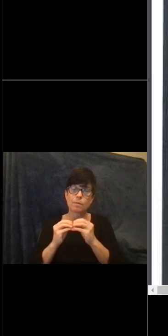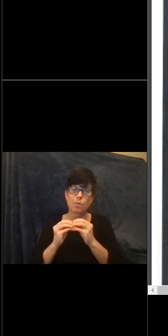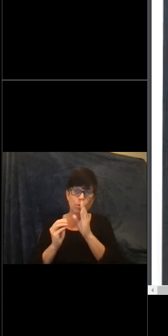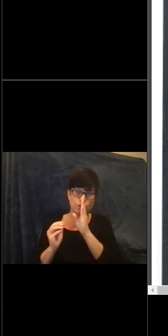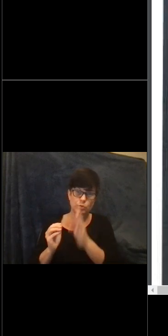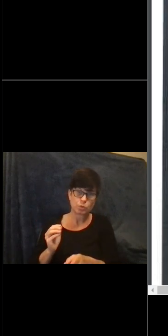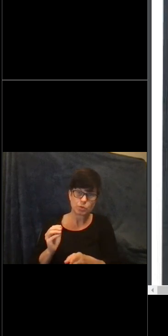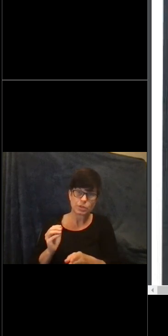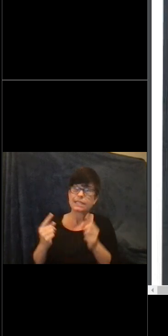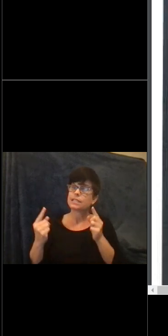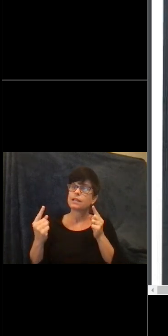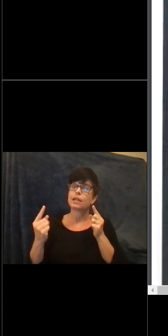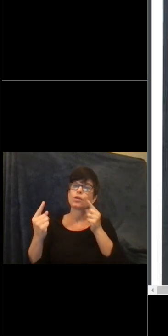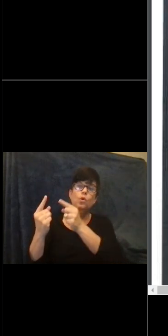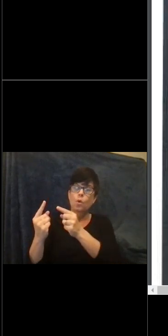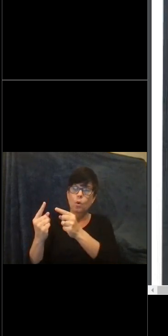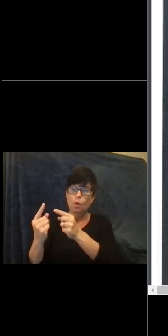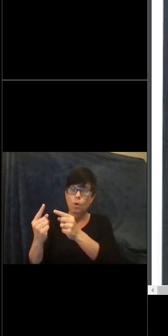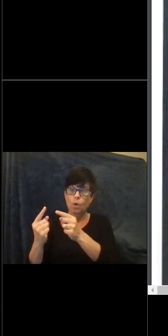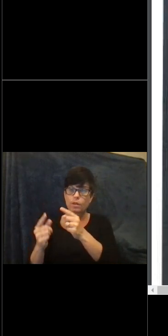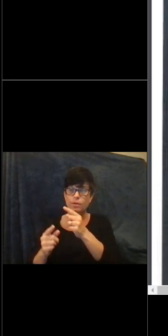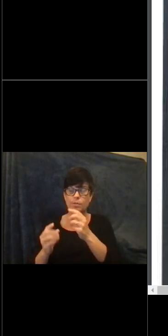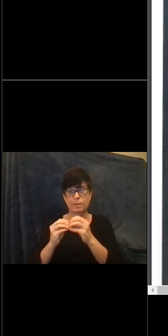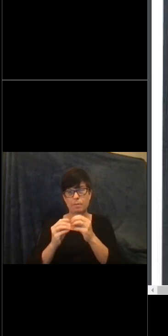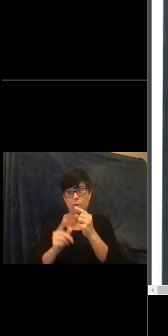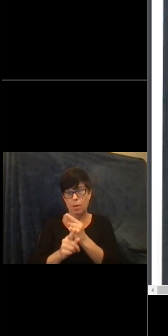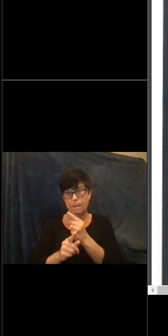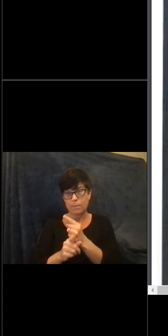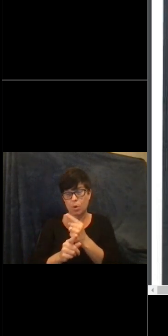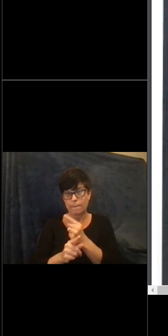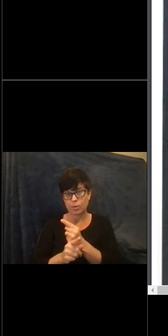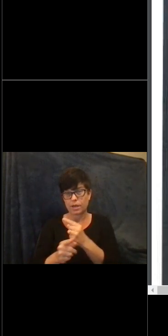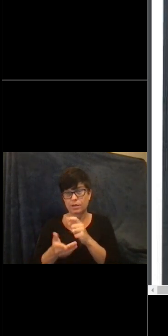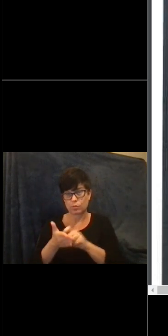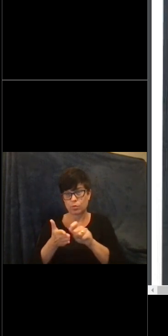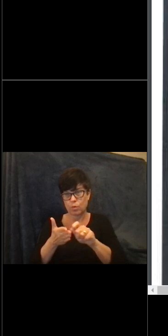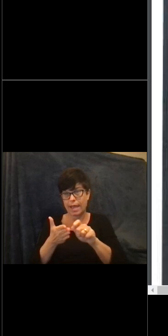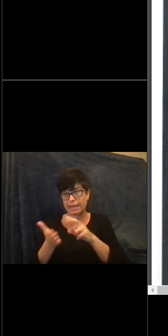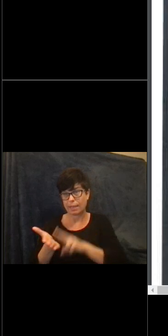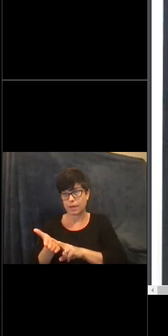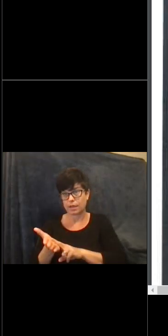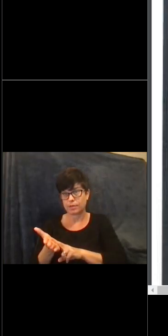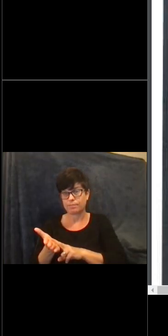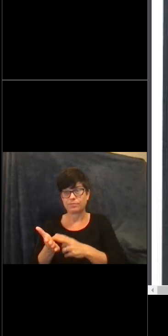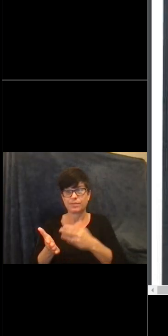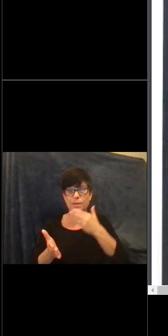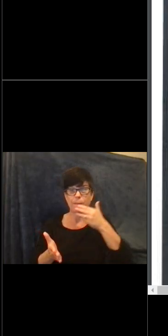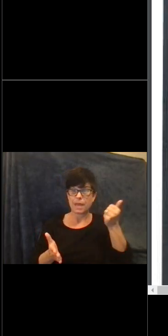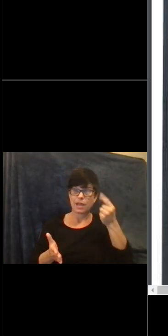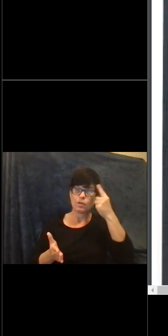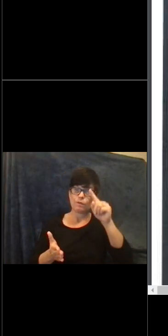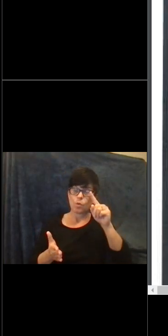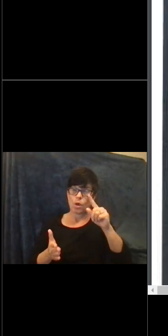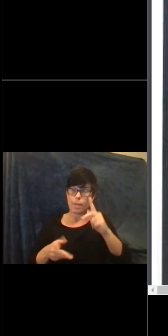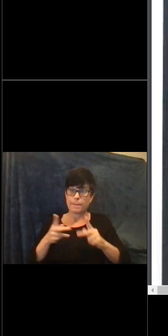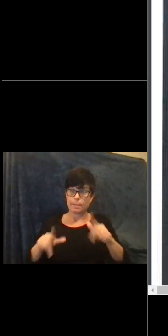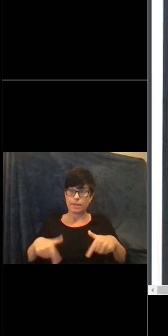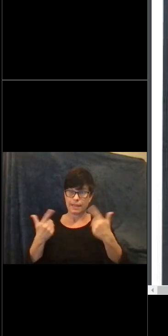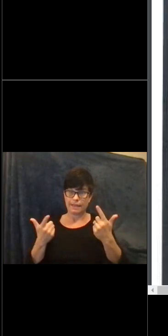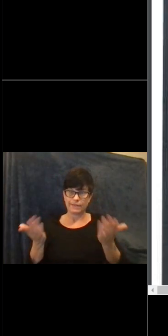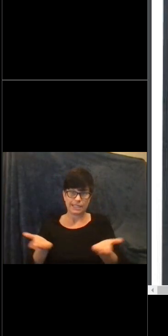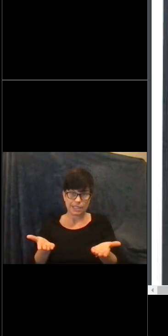having a goal in mind would be more appropriate in regard to doing something that's better for the residents and making sure that